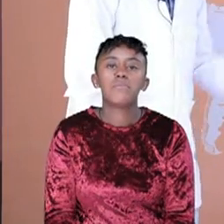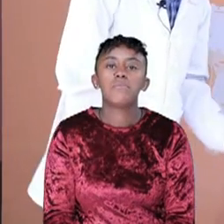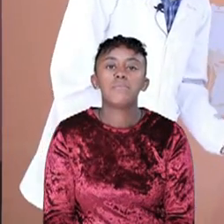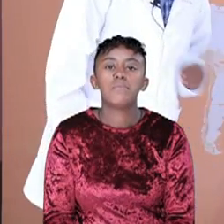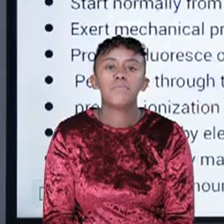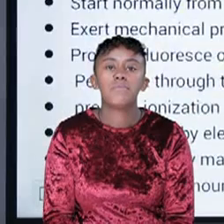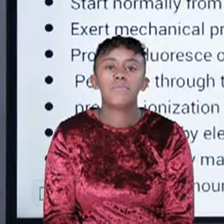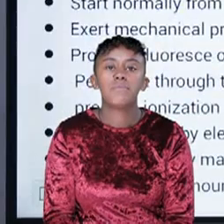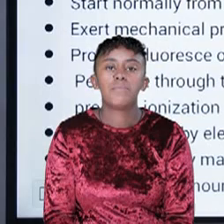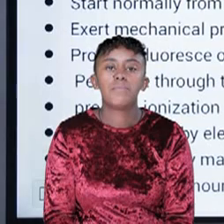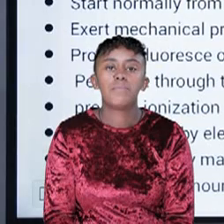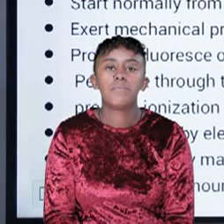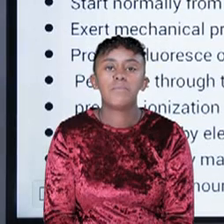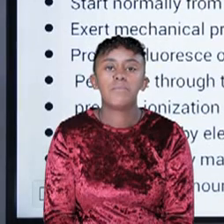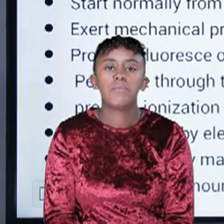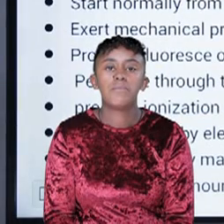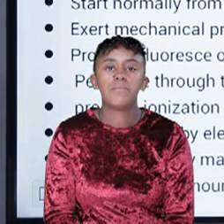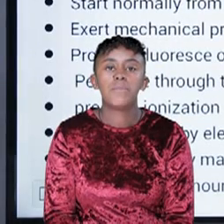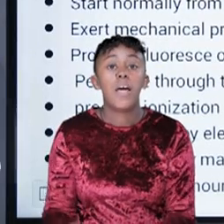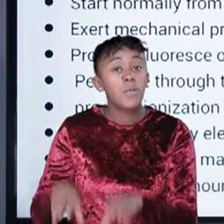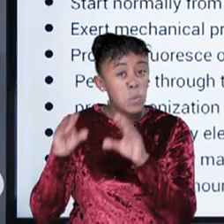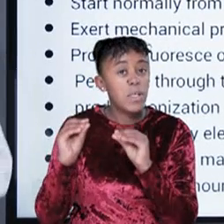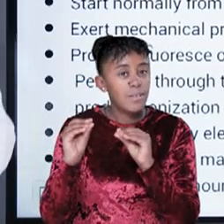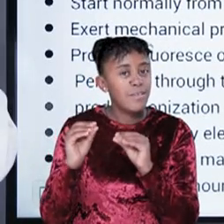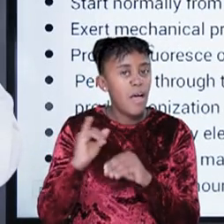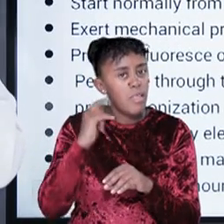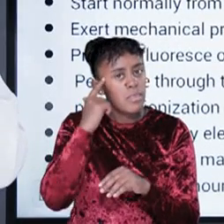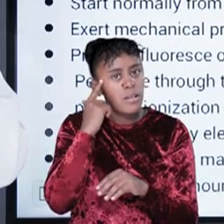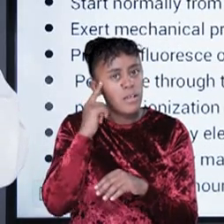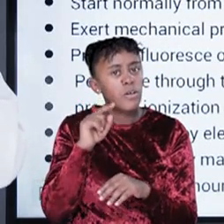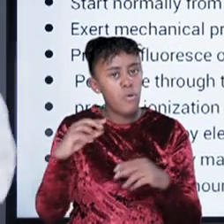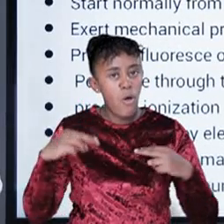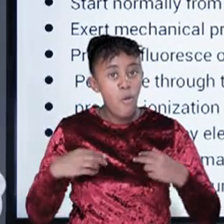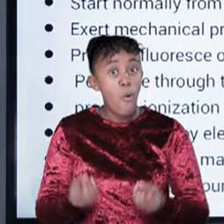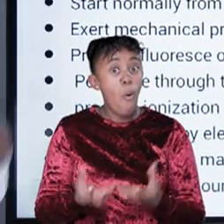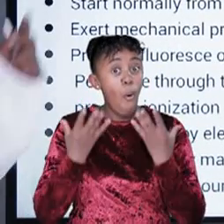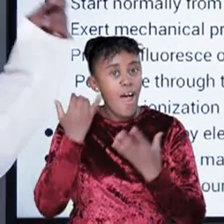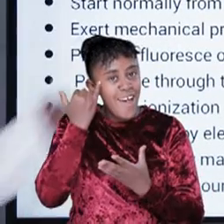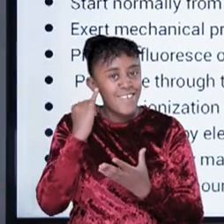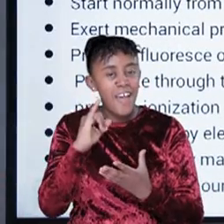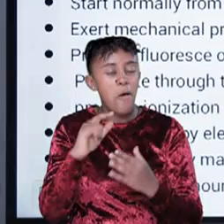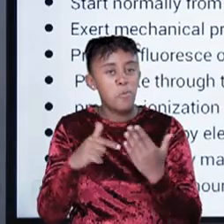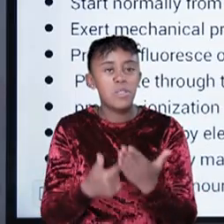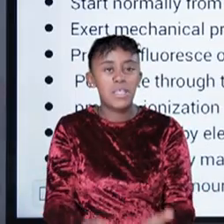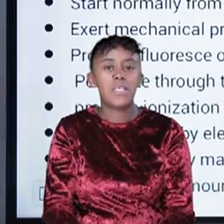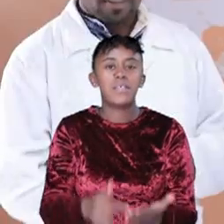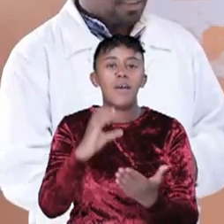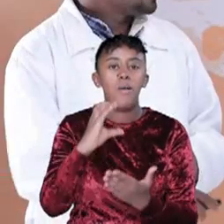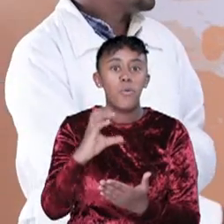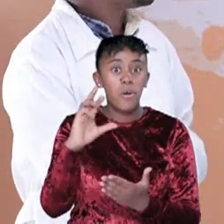property of this cathode ray. Student, I think you have more idea about this cathode